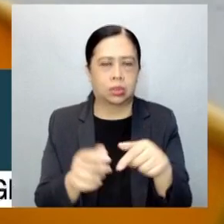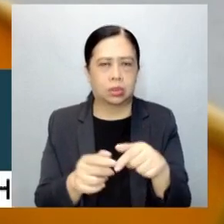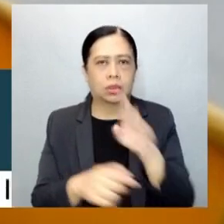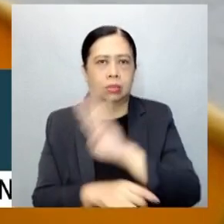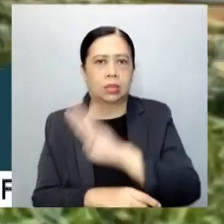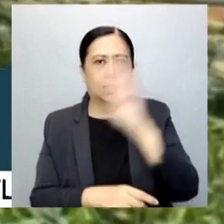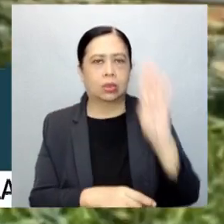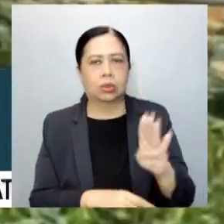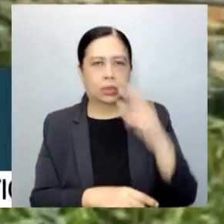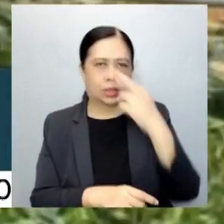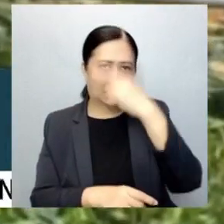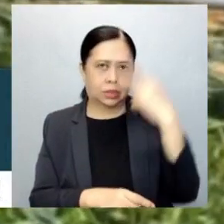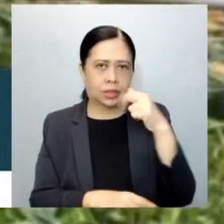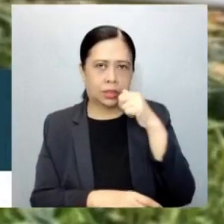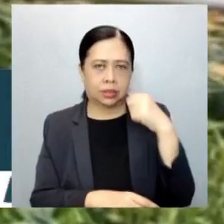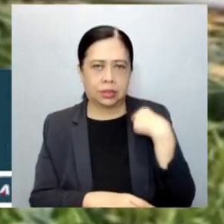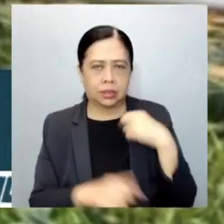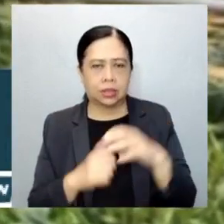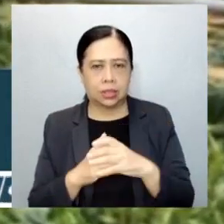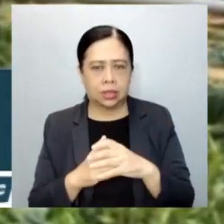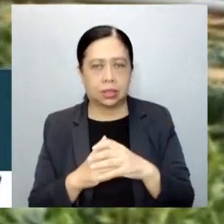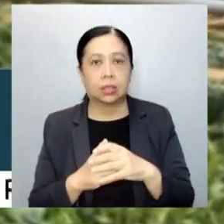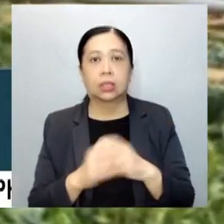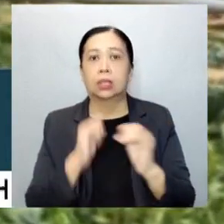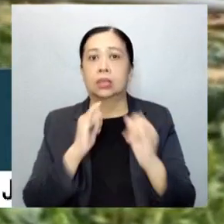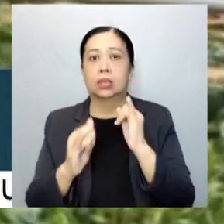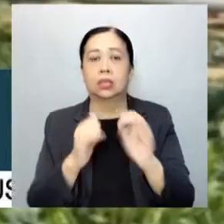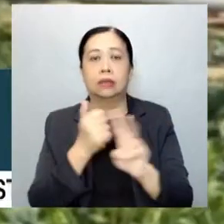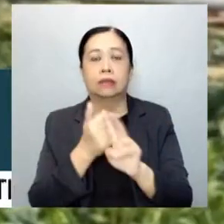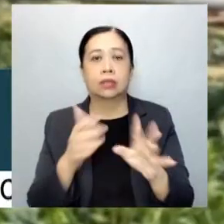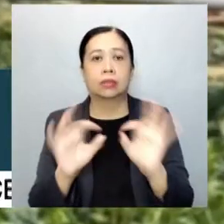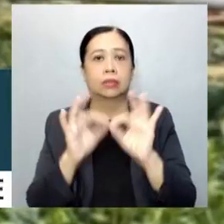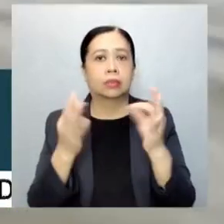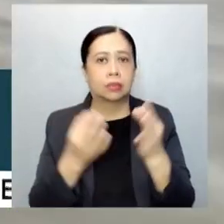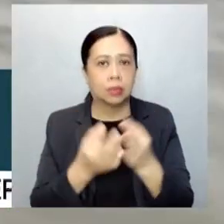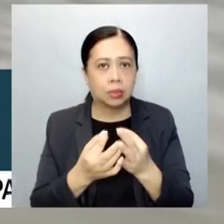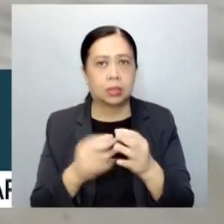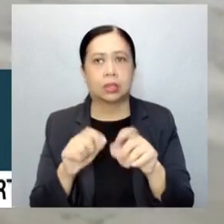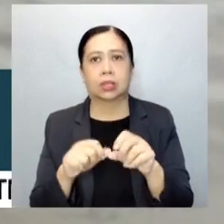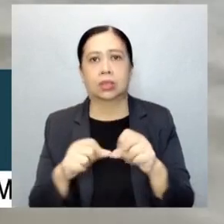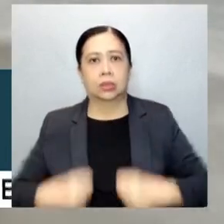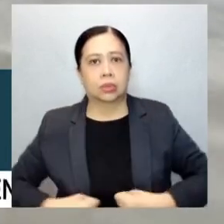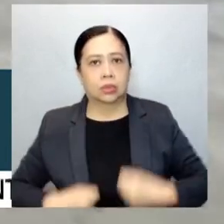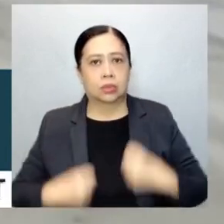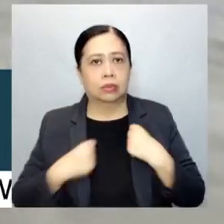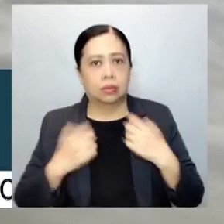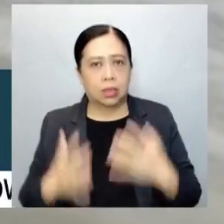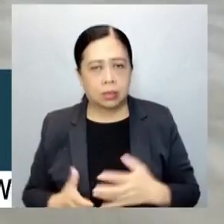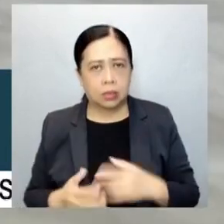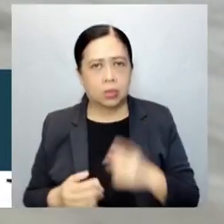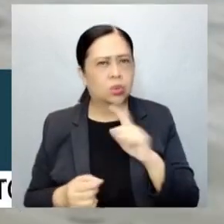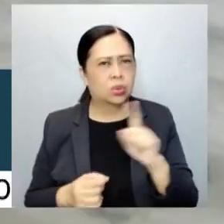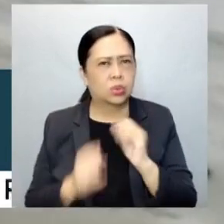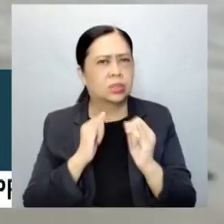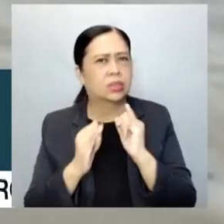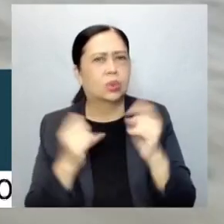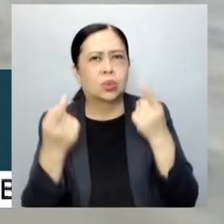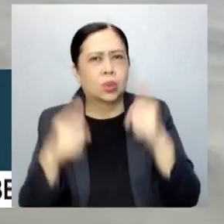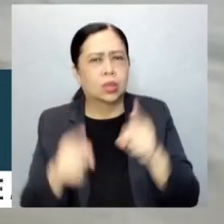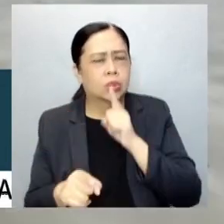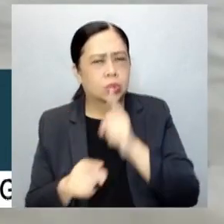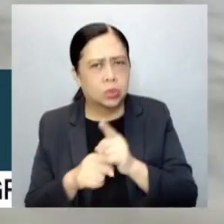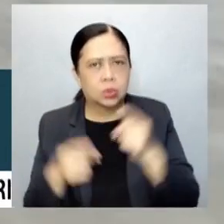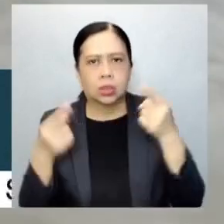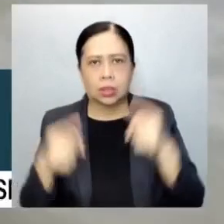yesterday reside. They will interview victims' families as well as survivors to get an account of the incident.